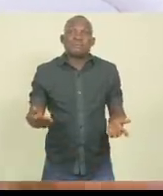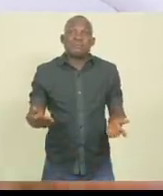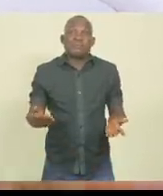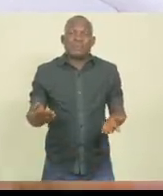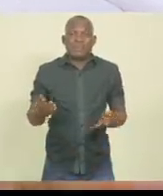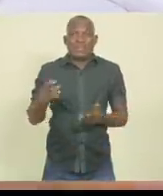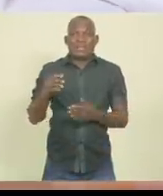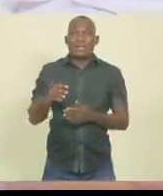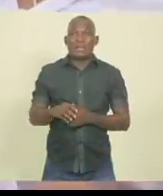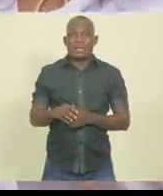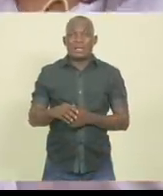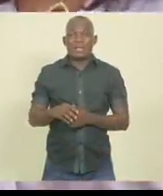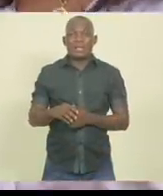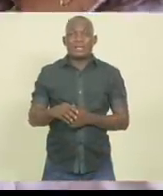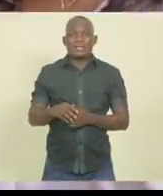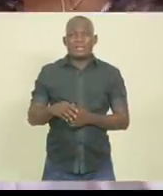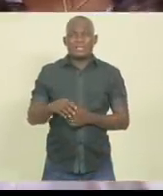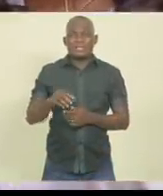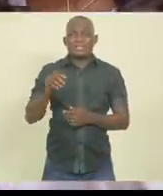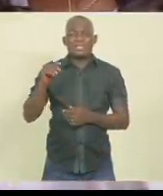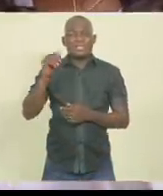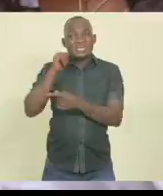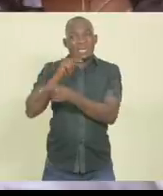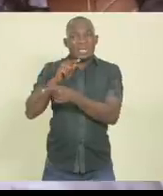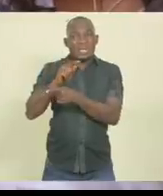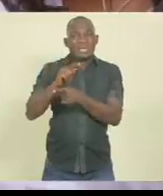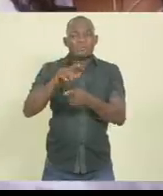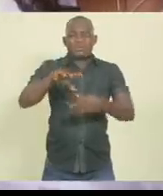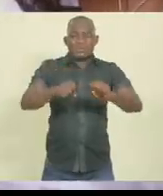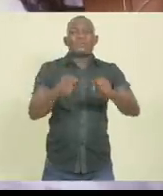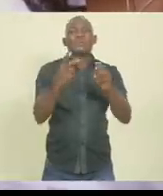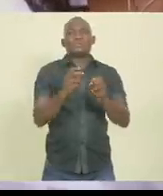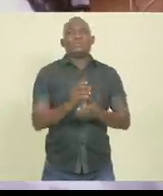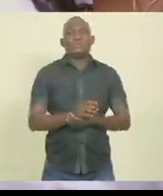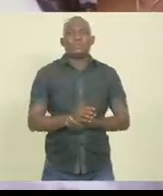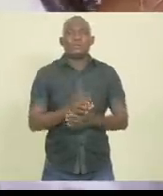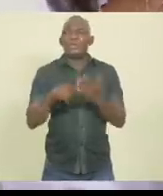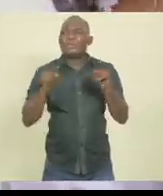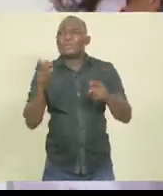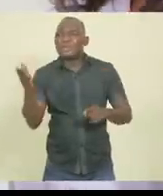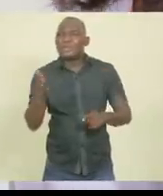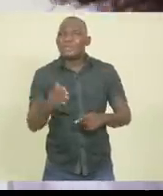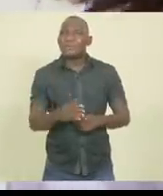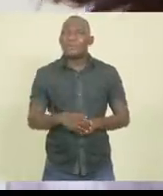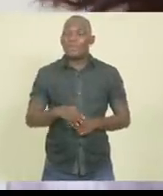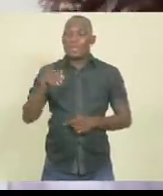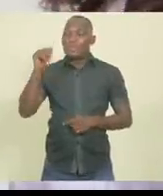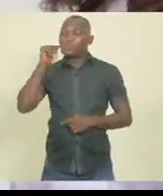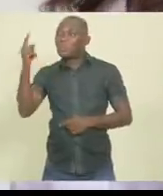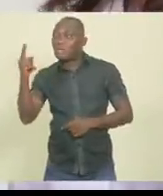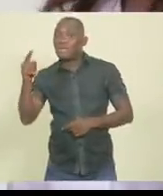It's sensitive. Every case here is sensitive. What's going on? She got raped.